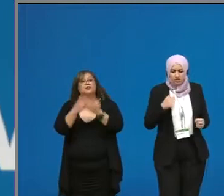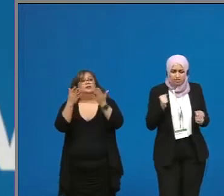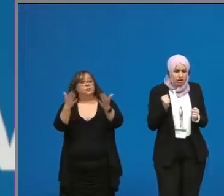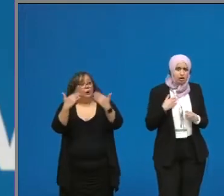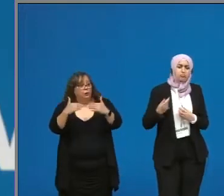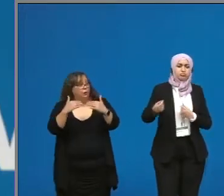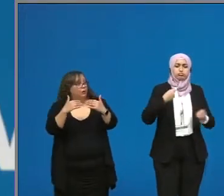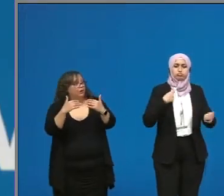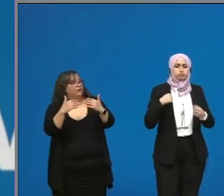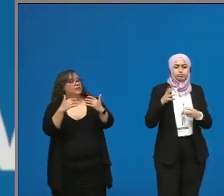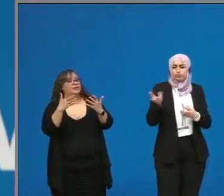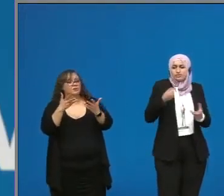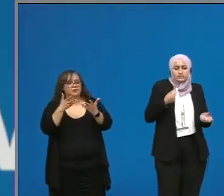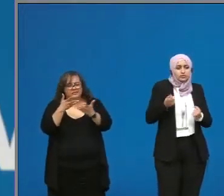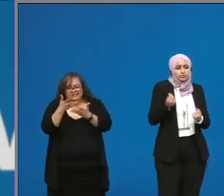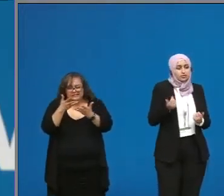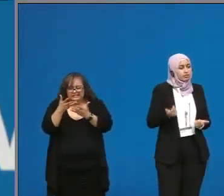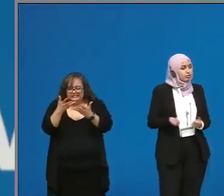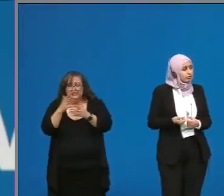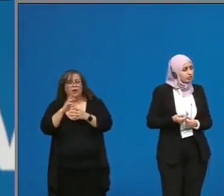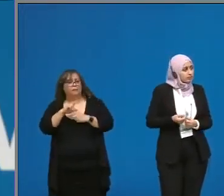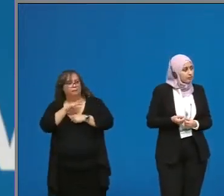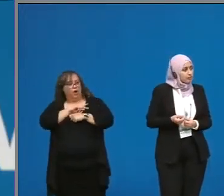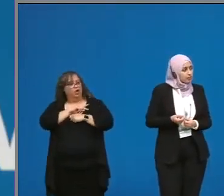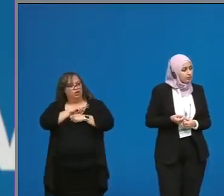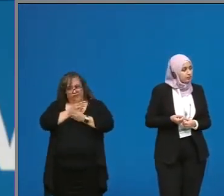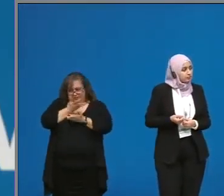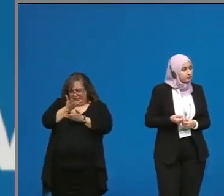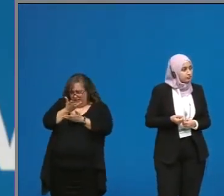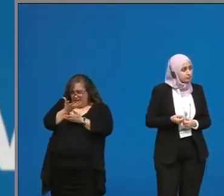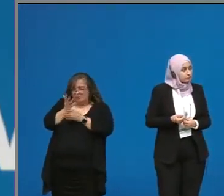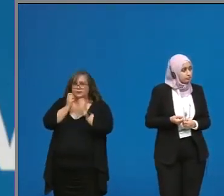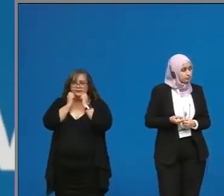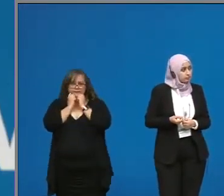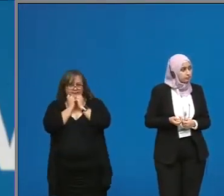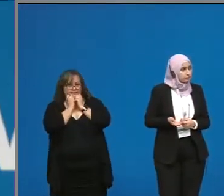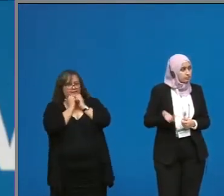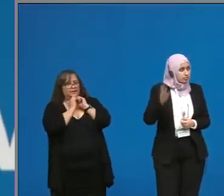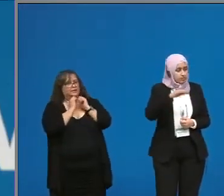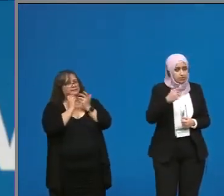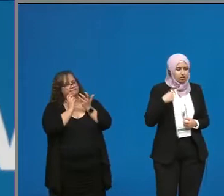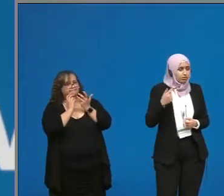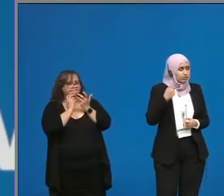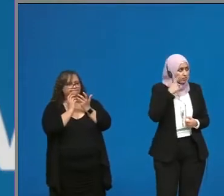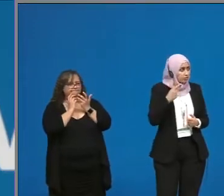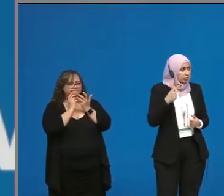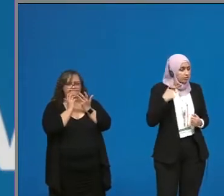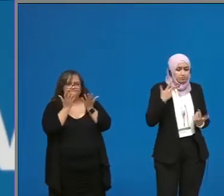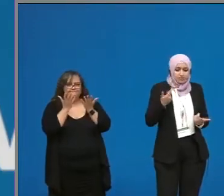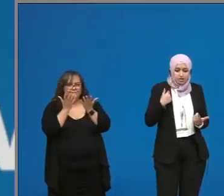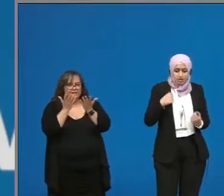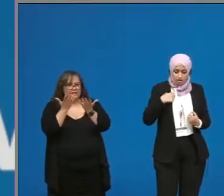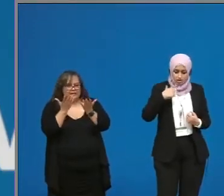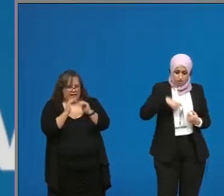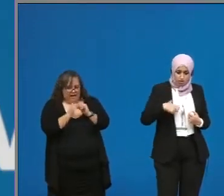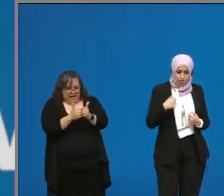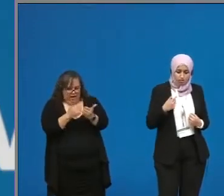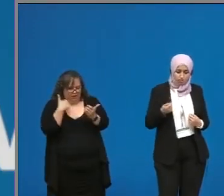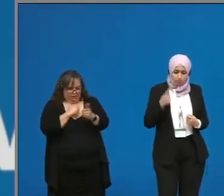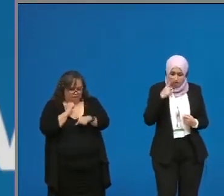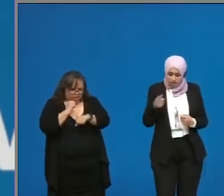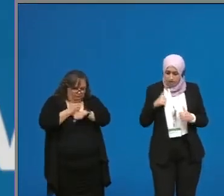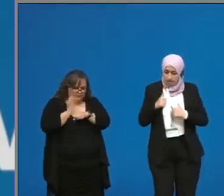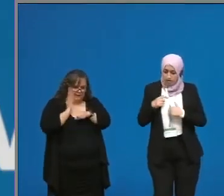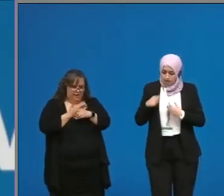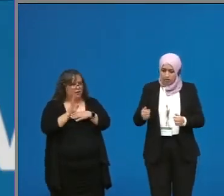after having this impact on the personal level, we thought, okay, we need to find a business model that works for us, that